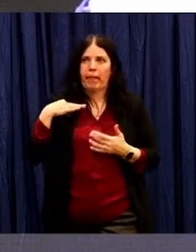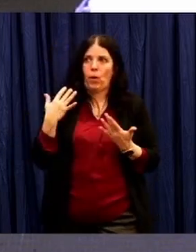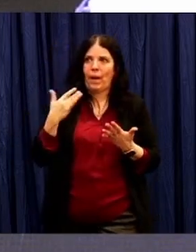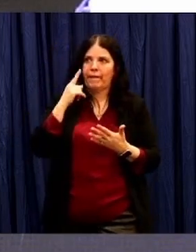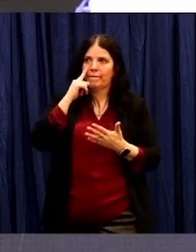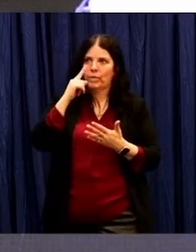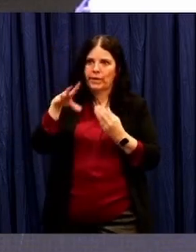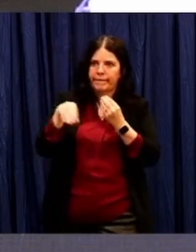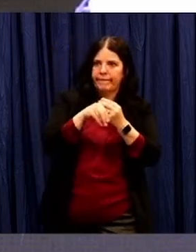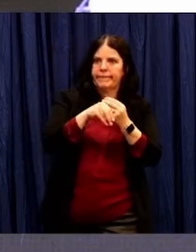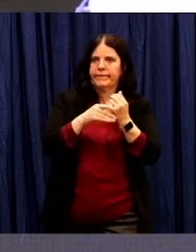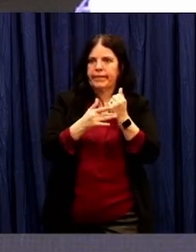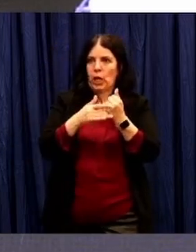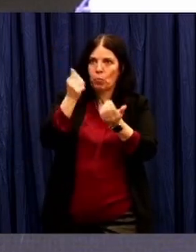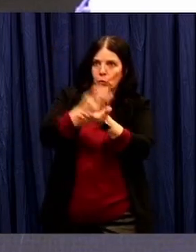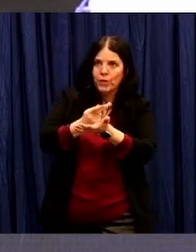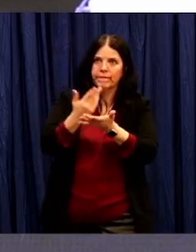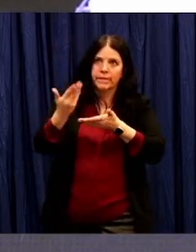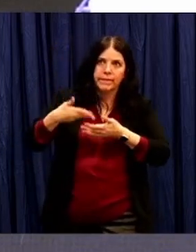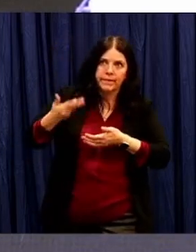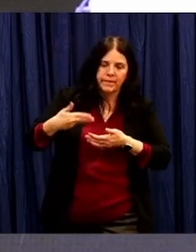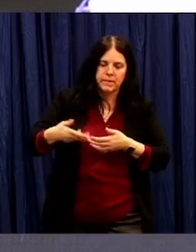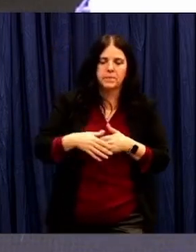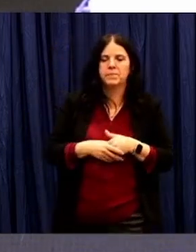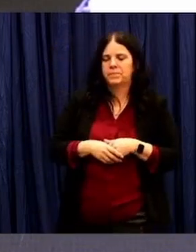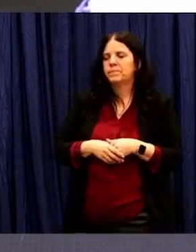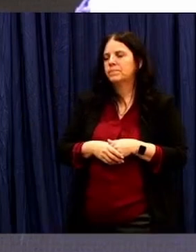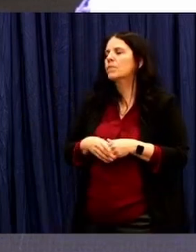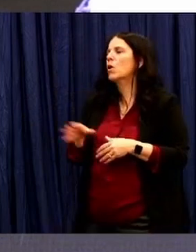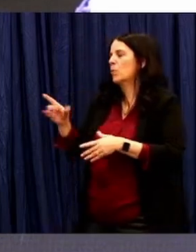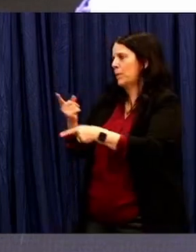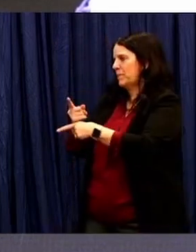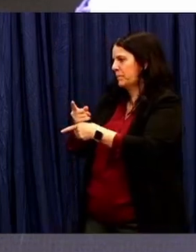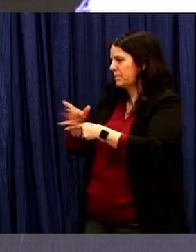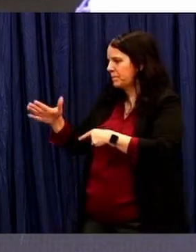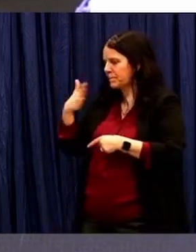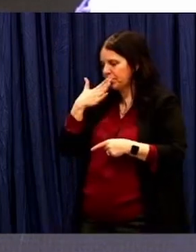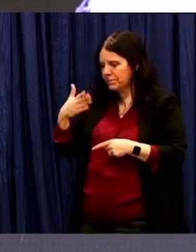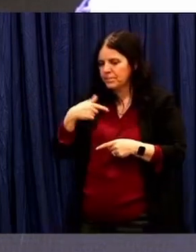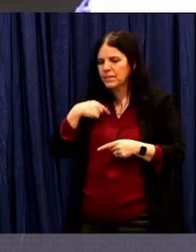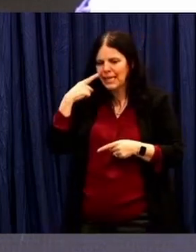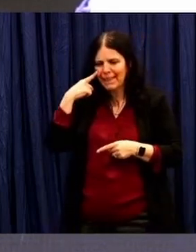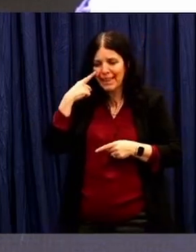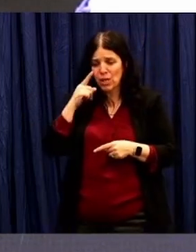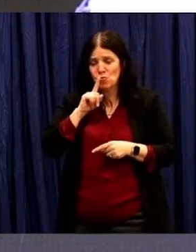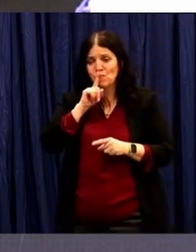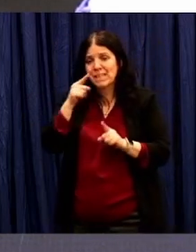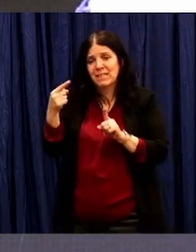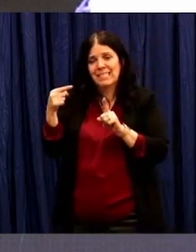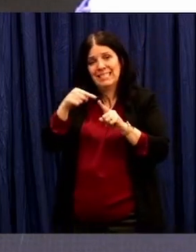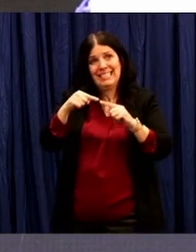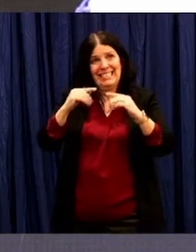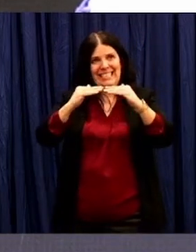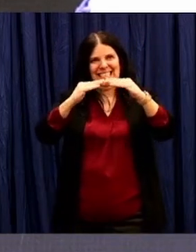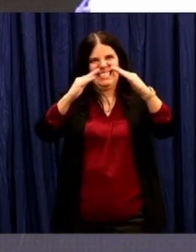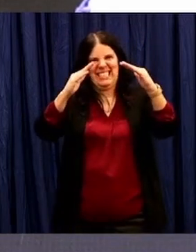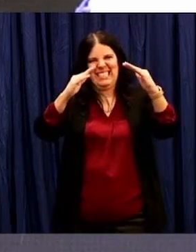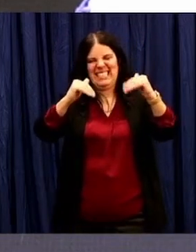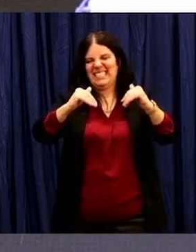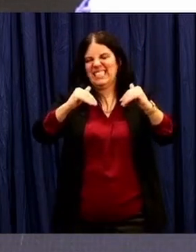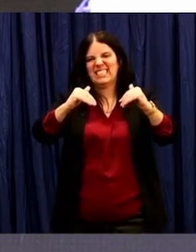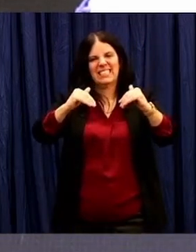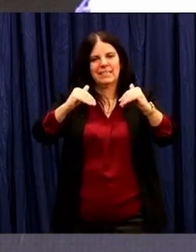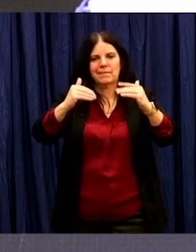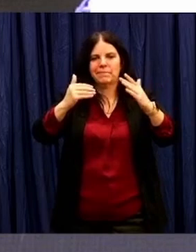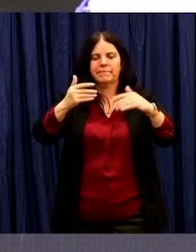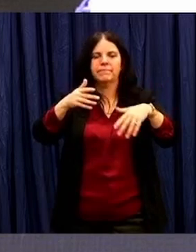so I think, again, it goes to that bigger systems issue. Company